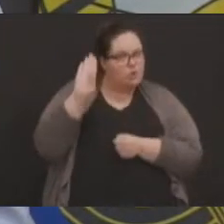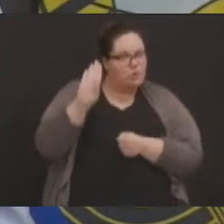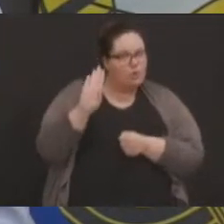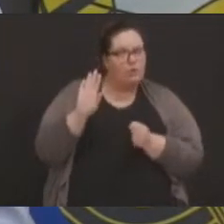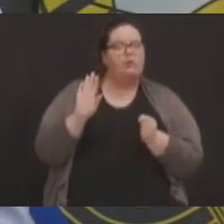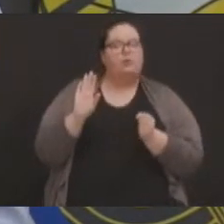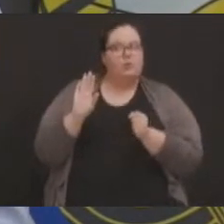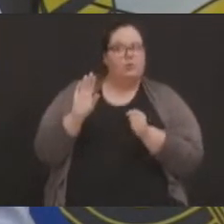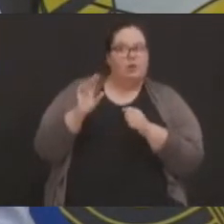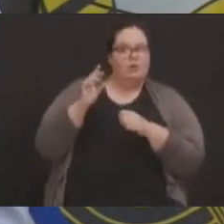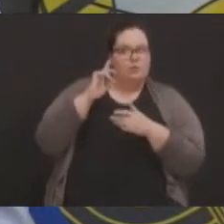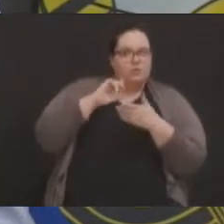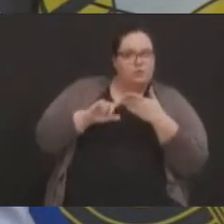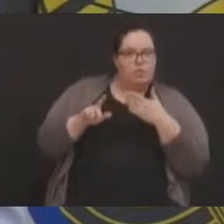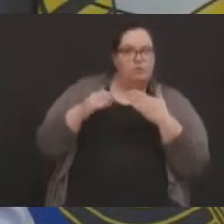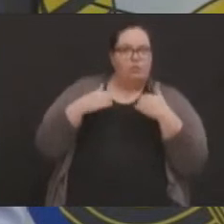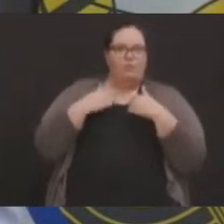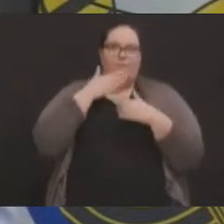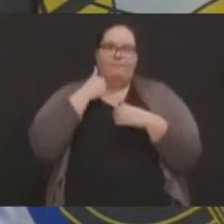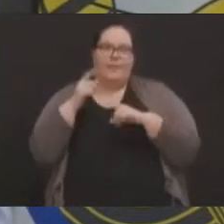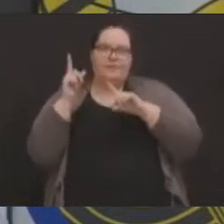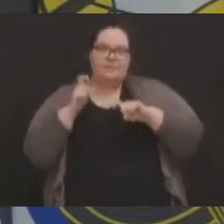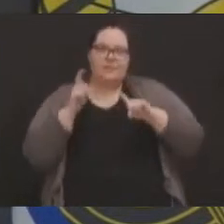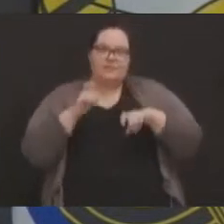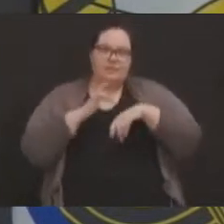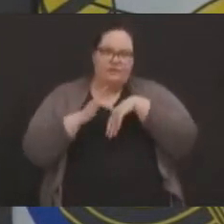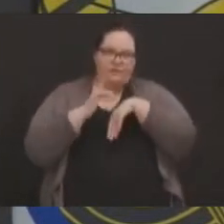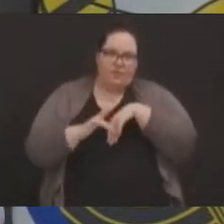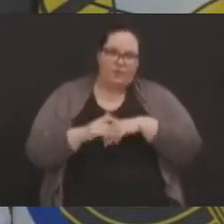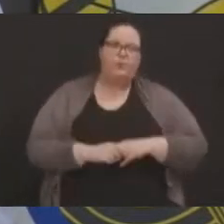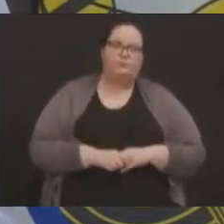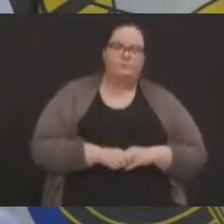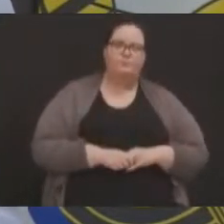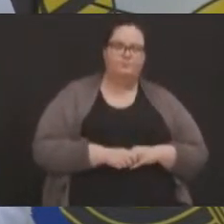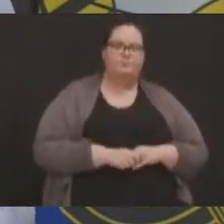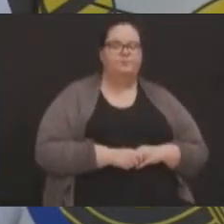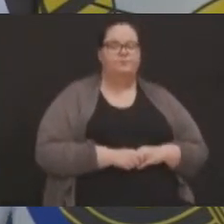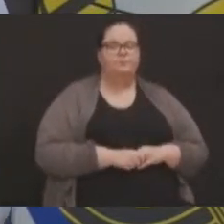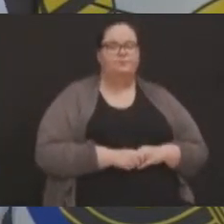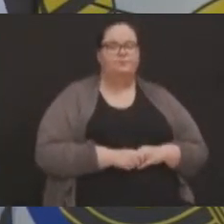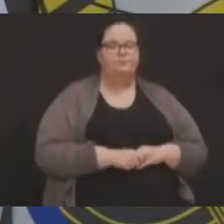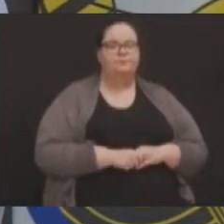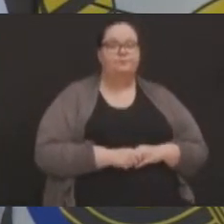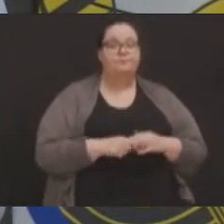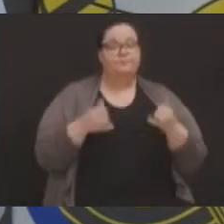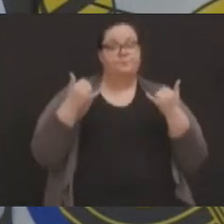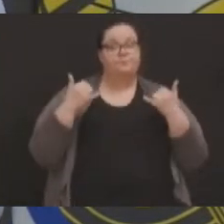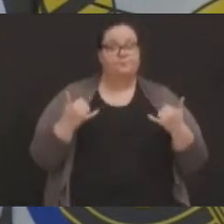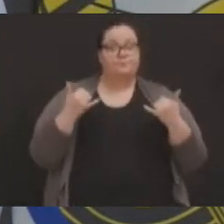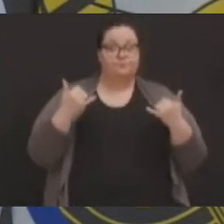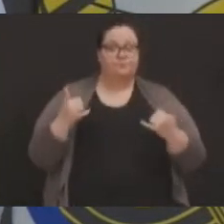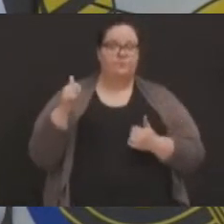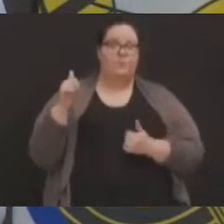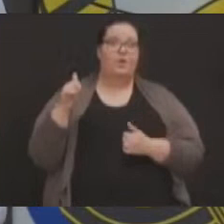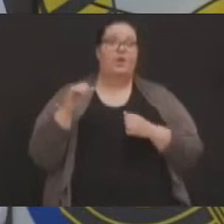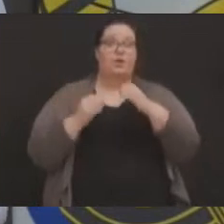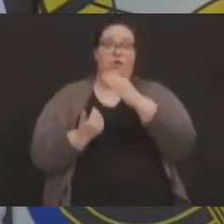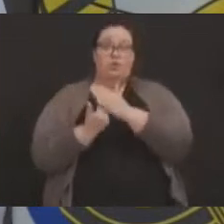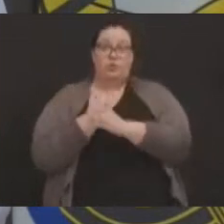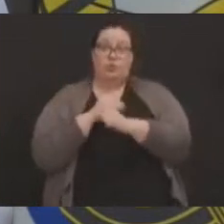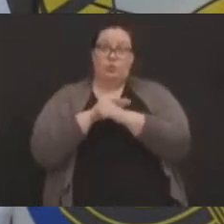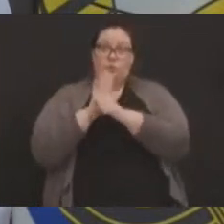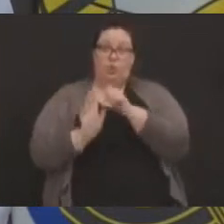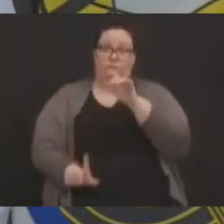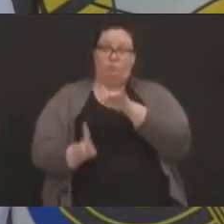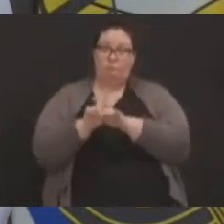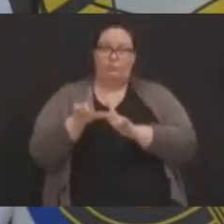new confirmed cases of COVID-19 in New Brunswick. And in Zone 1, which is the Moncton and southeastern New Brunswick area, there are 4 new